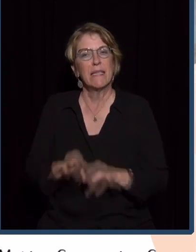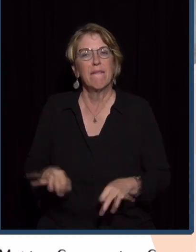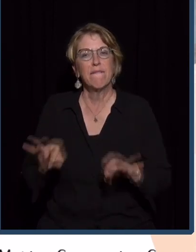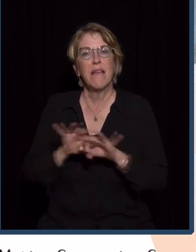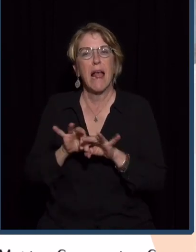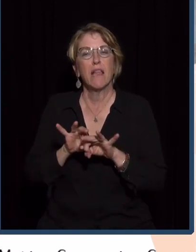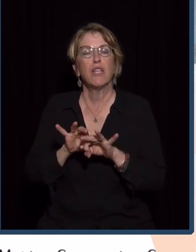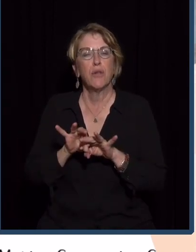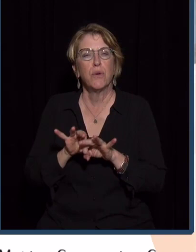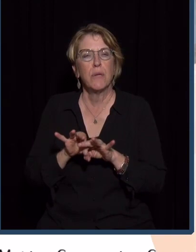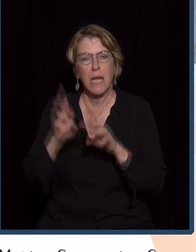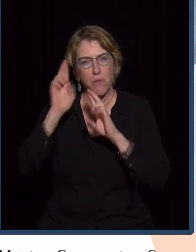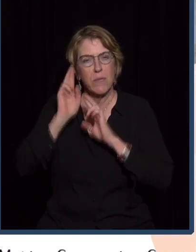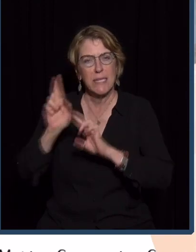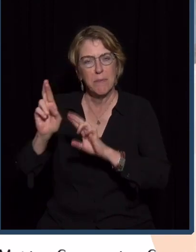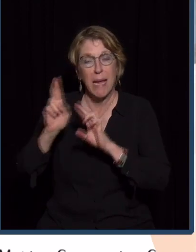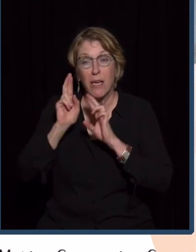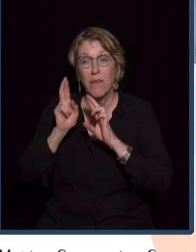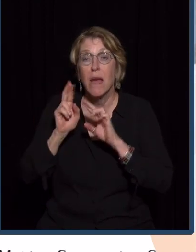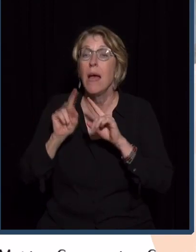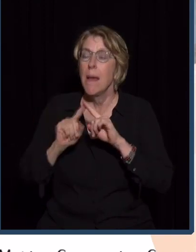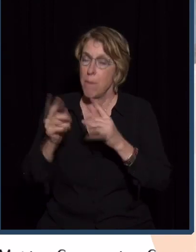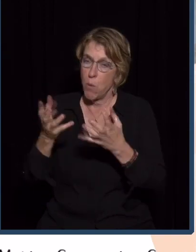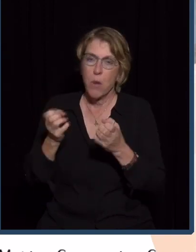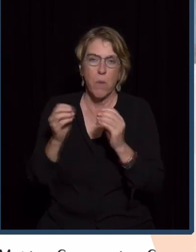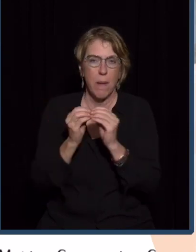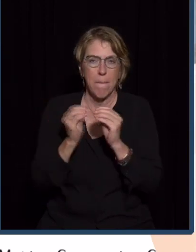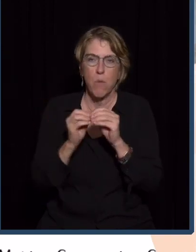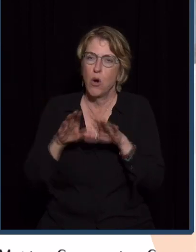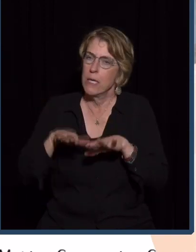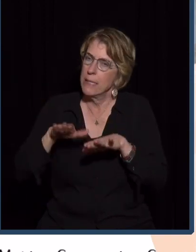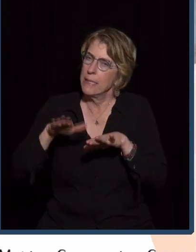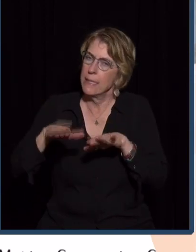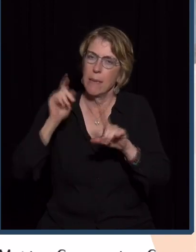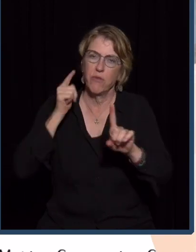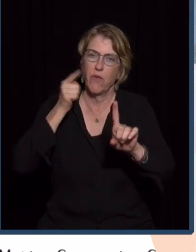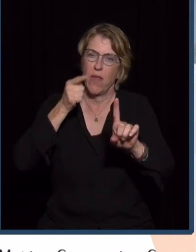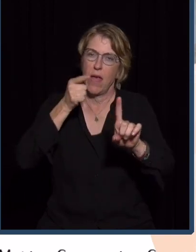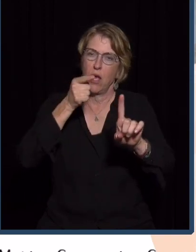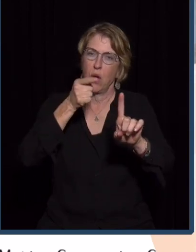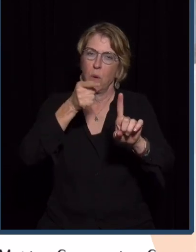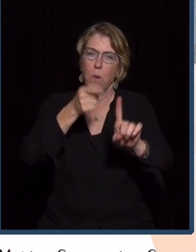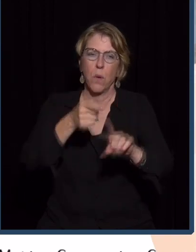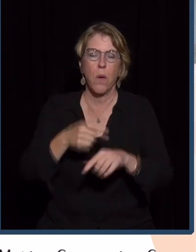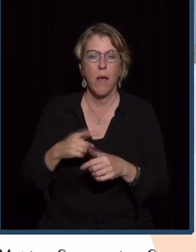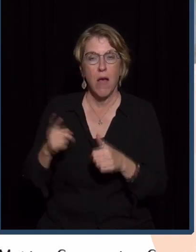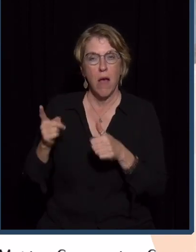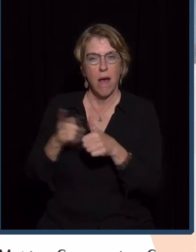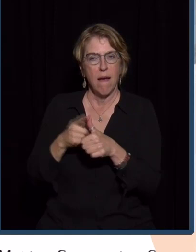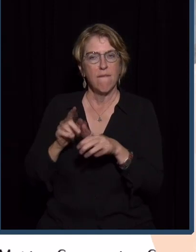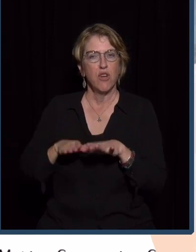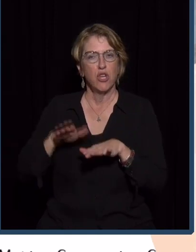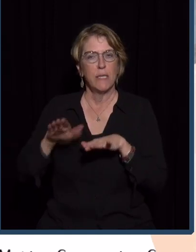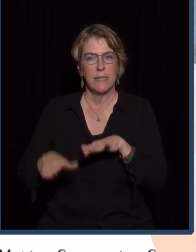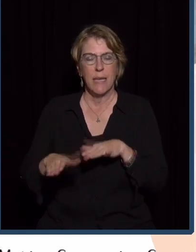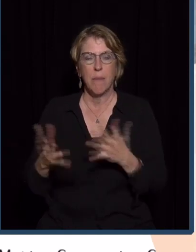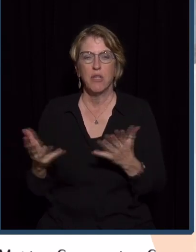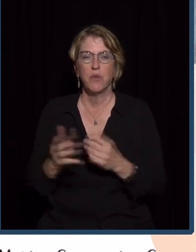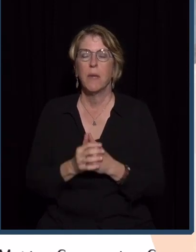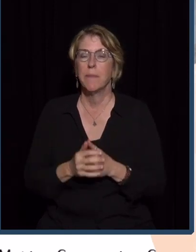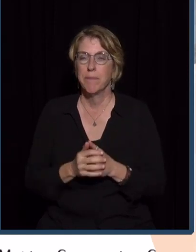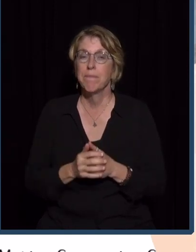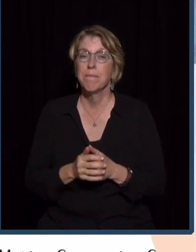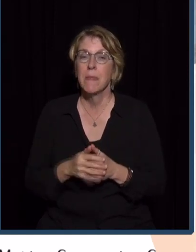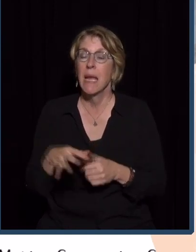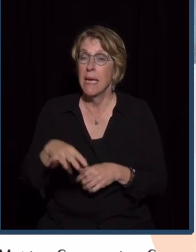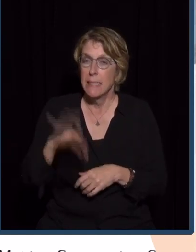we need to work together and take even more actionable steps to achieve our goals. Our first step is to discover and recognize